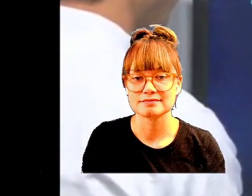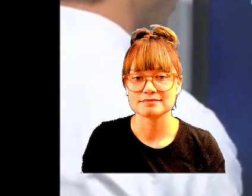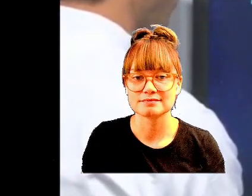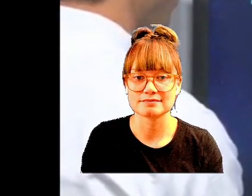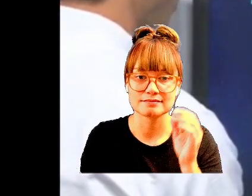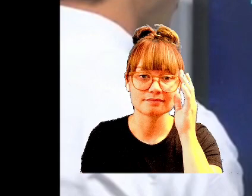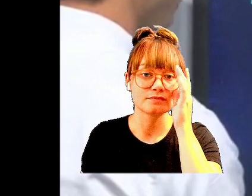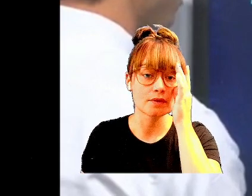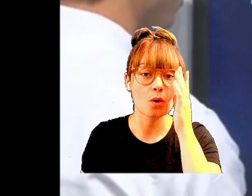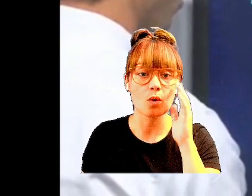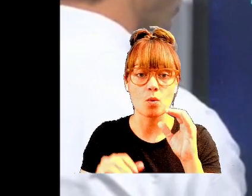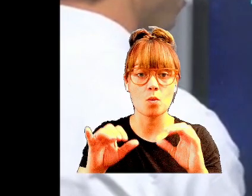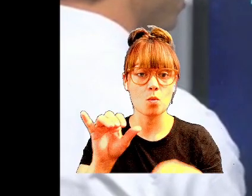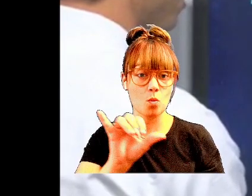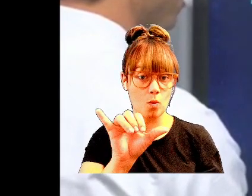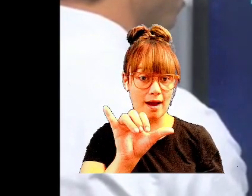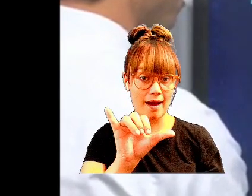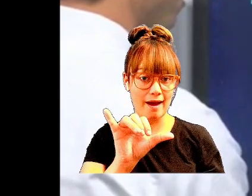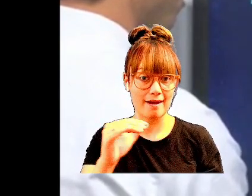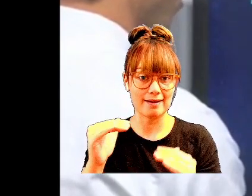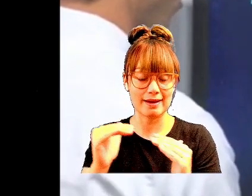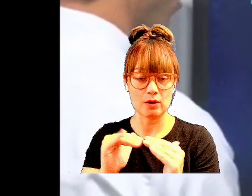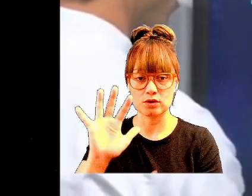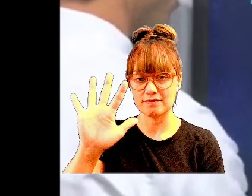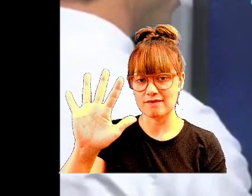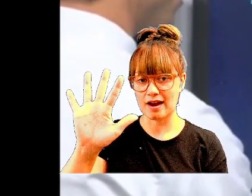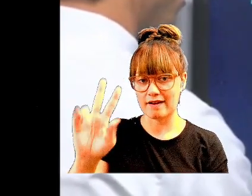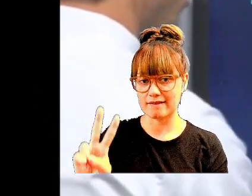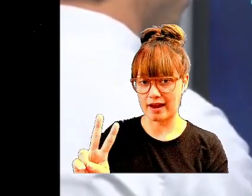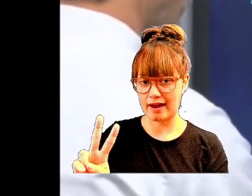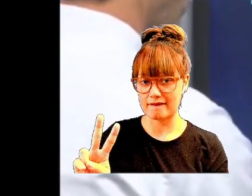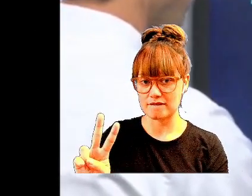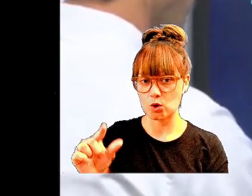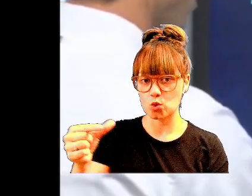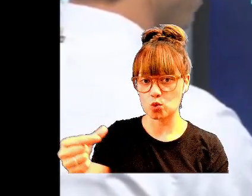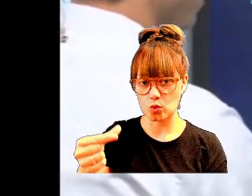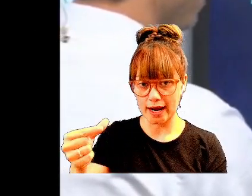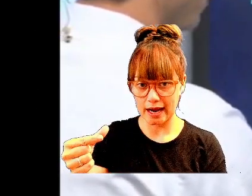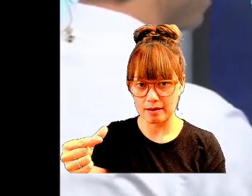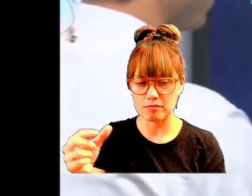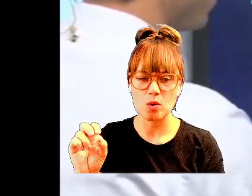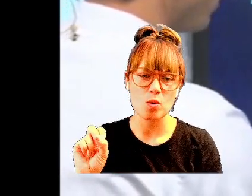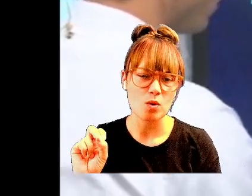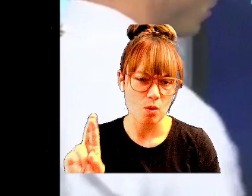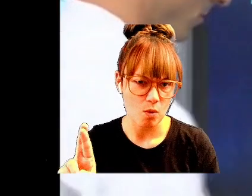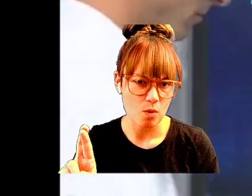equals 5/2 grams, or 2.5 grams.